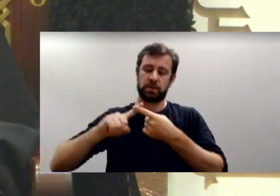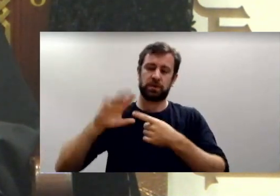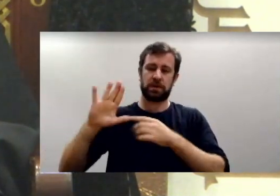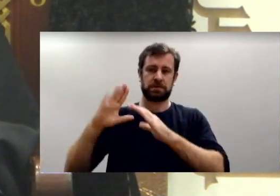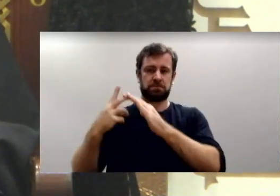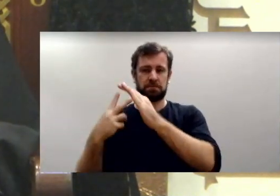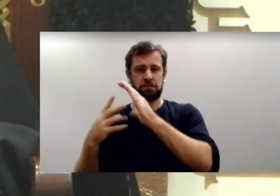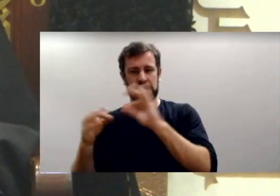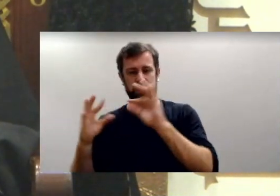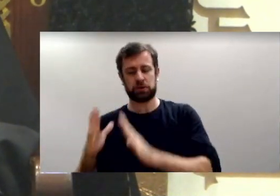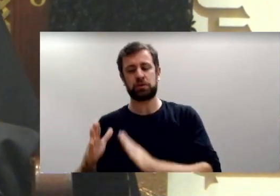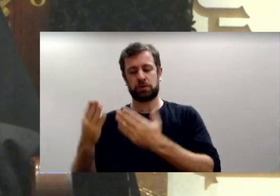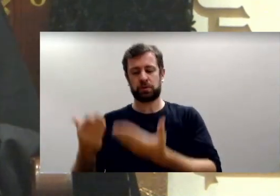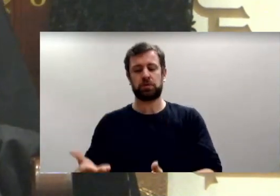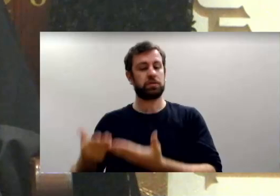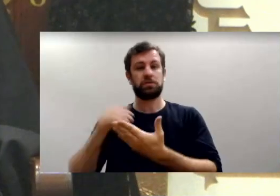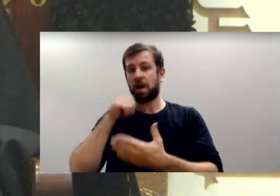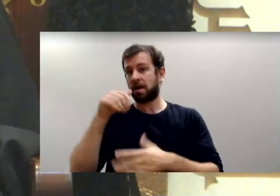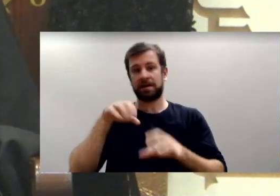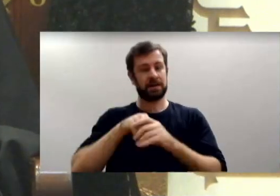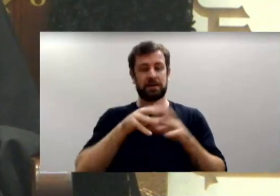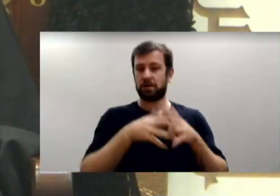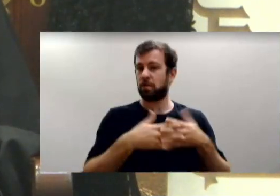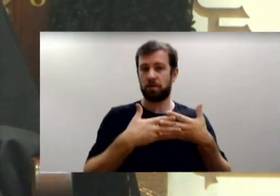which is not in the Quran.